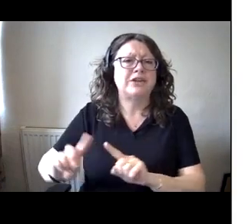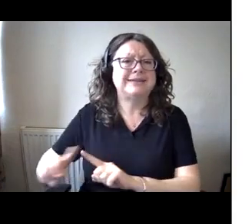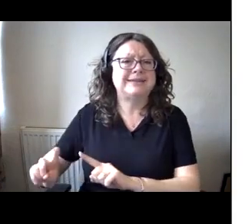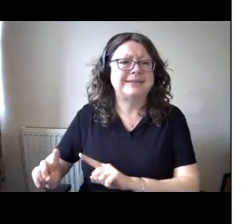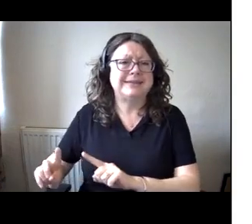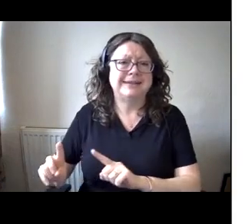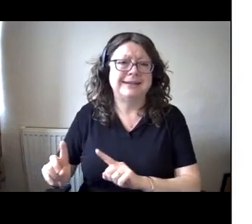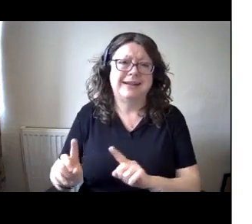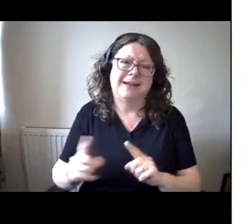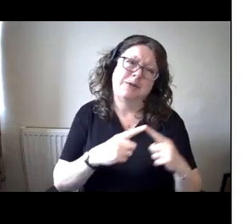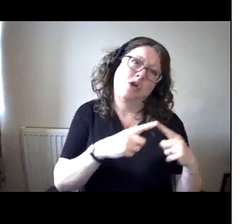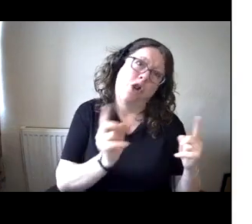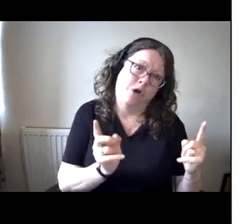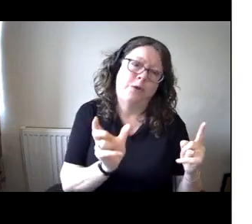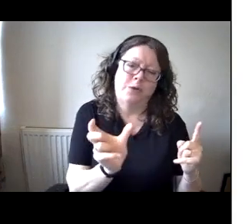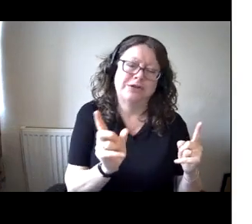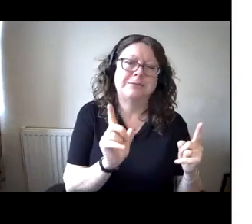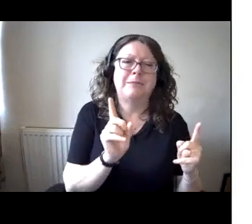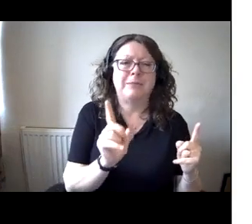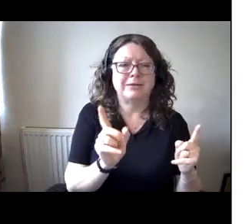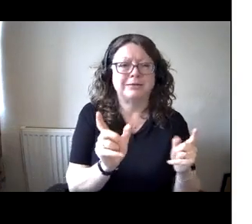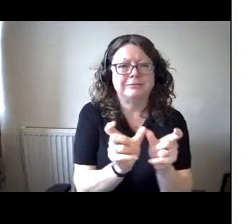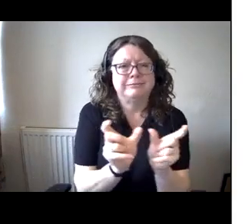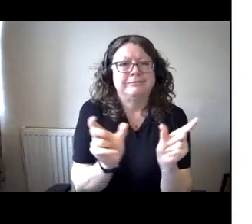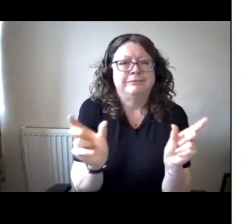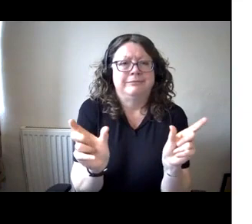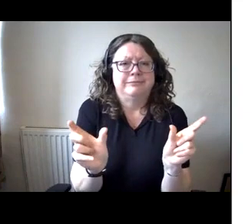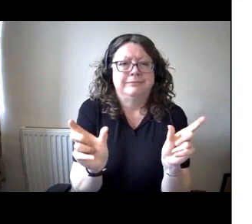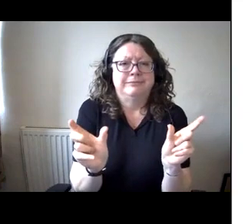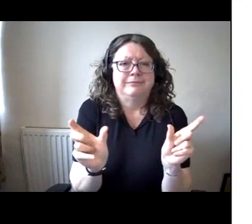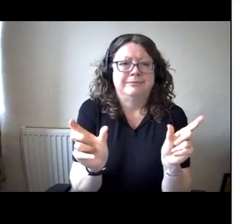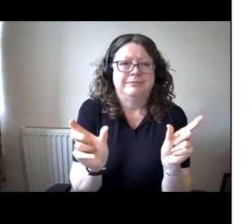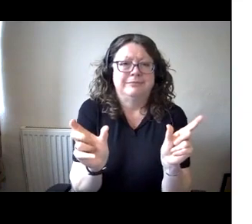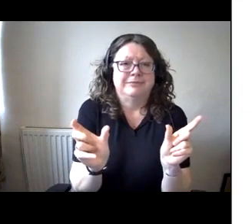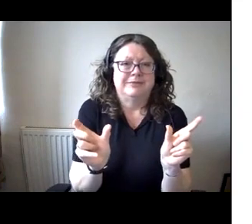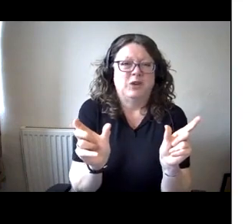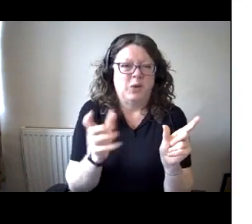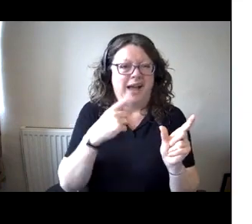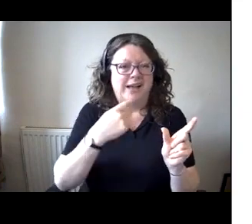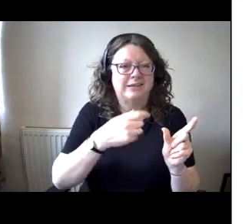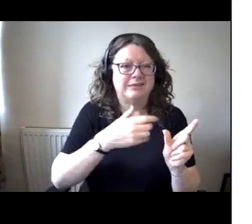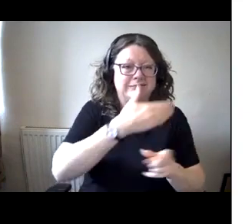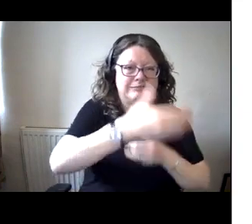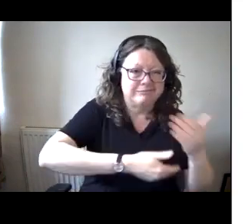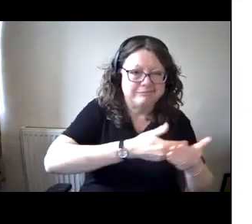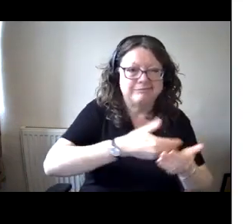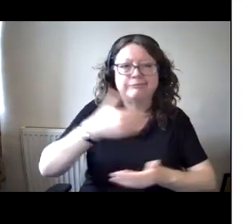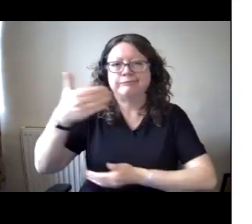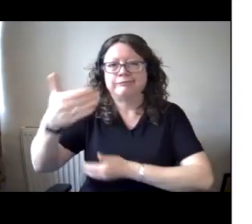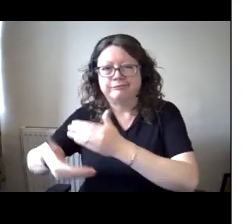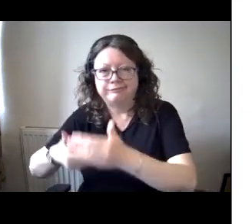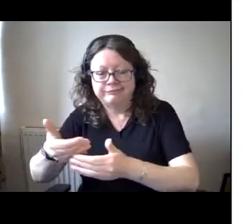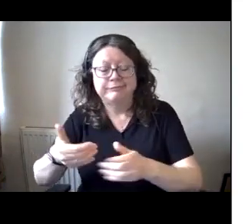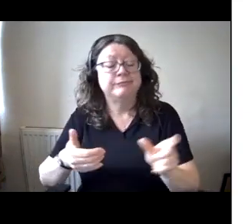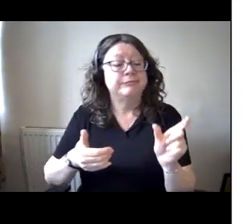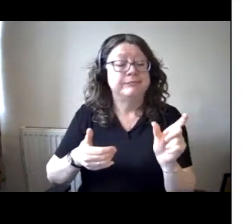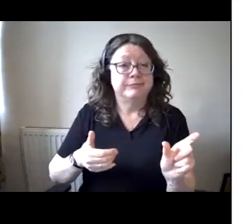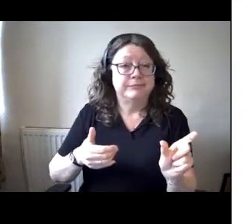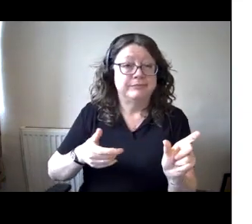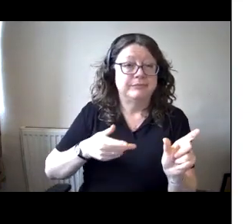it can be split up into two. It's a portmanteau, so we can unpack that together. So